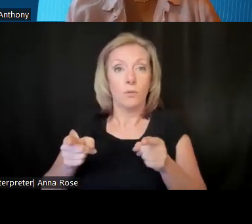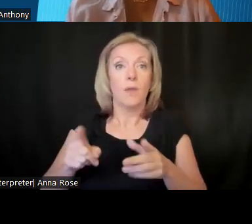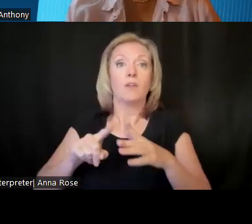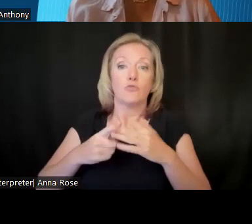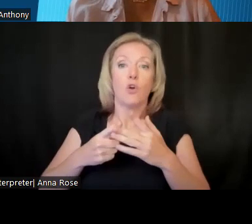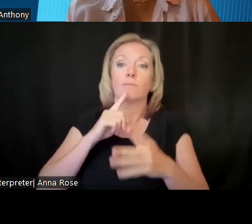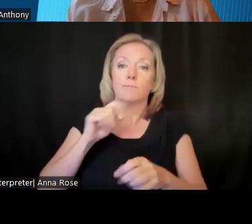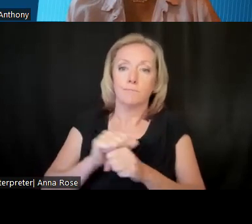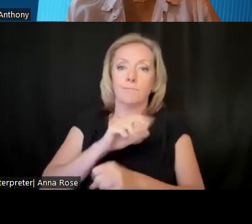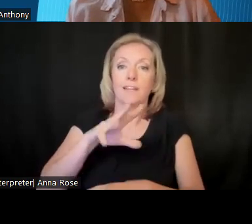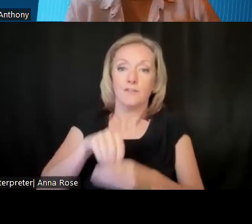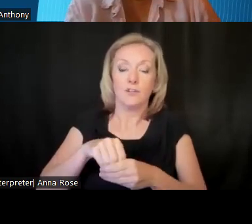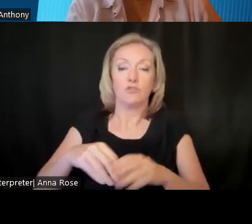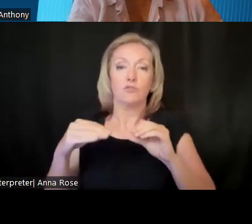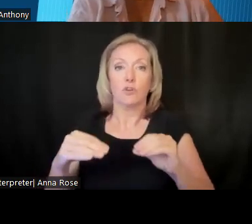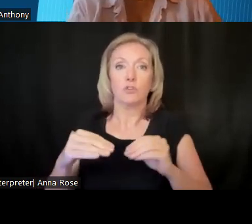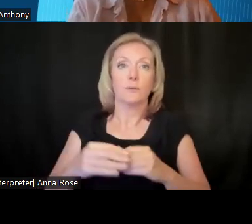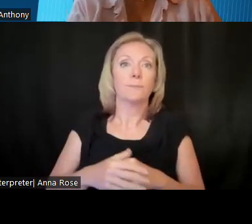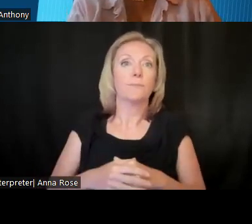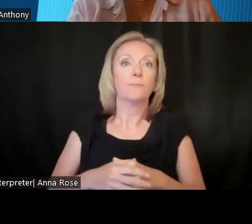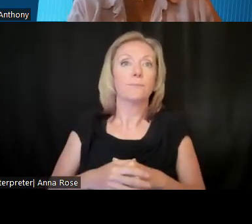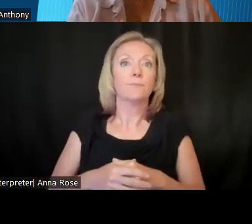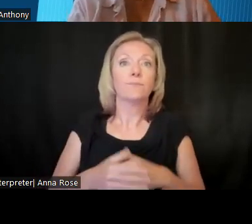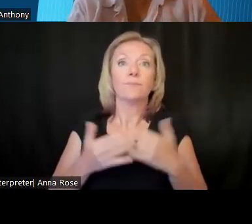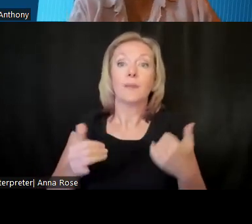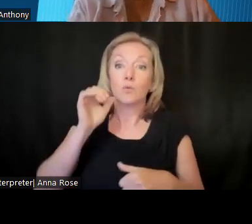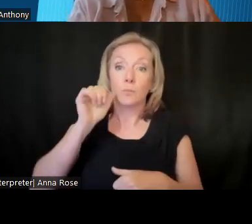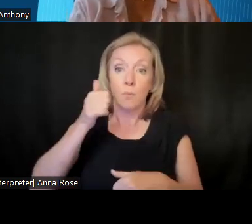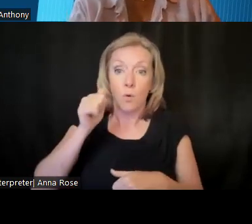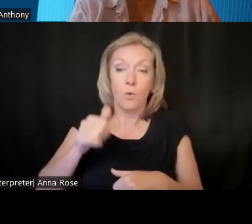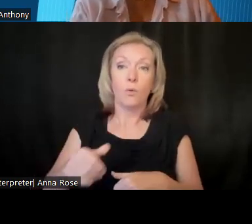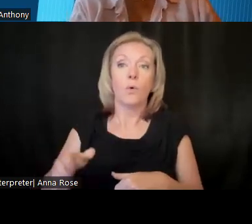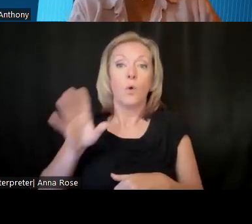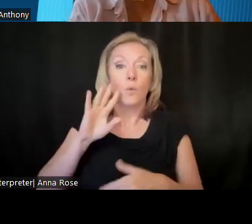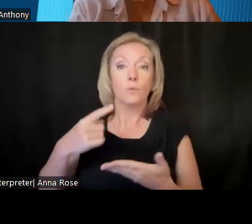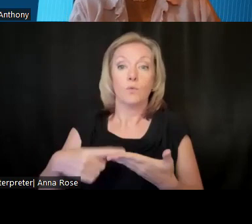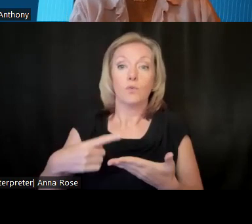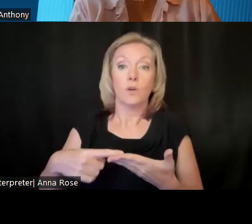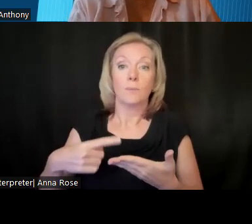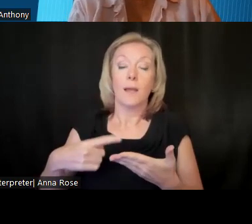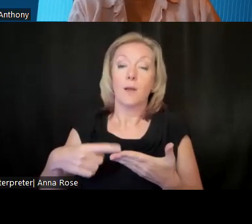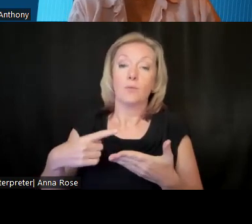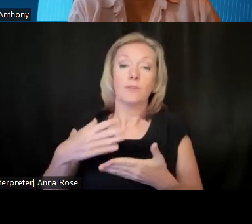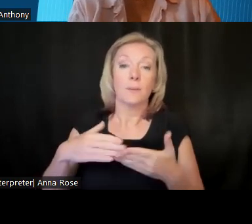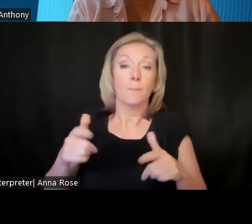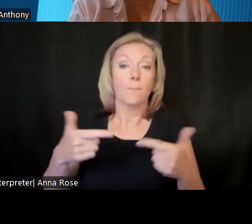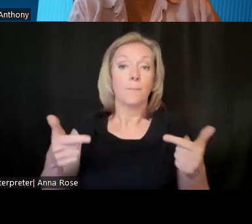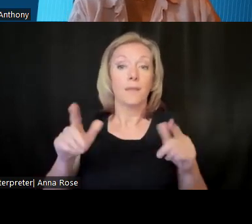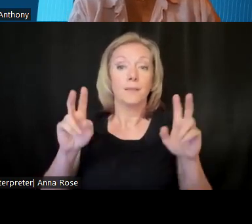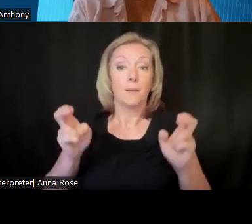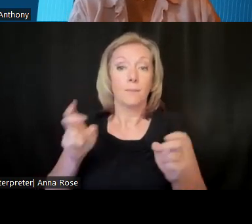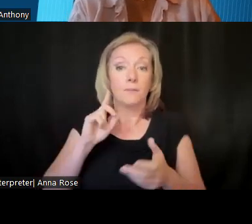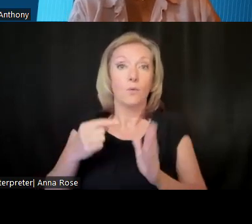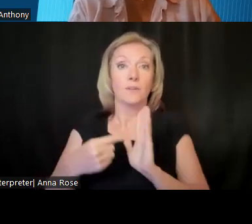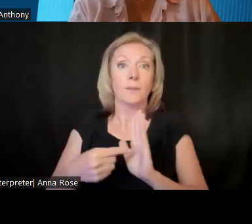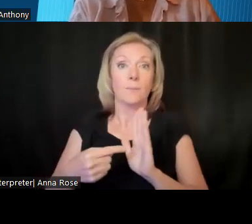the intervention and instruction. So tomorrow we're going to be talking about some more big topics. We're going to talk about